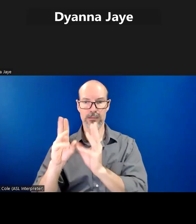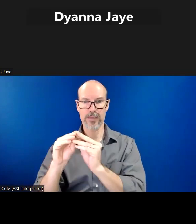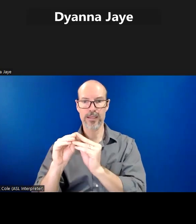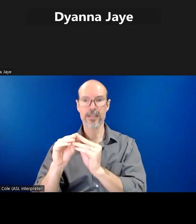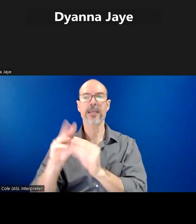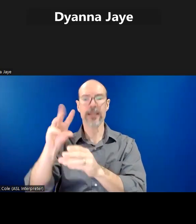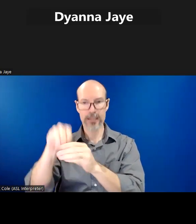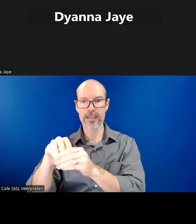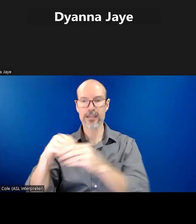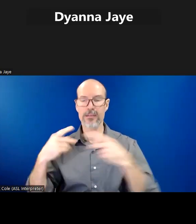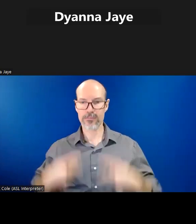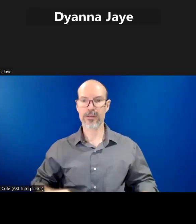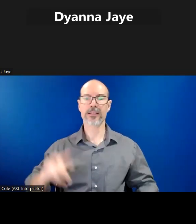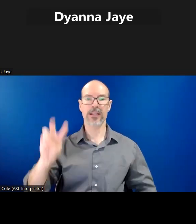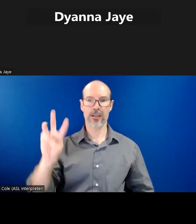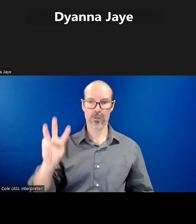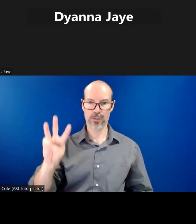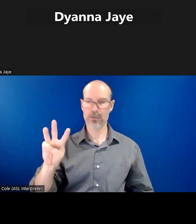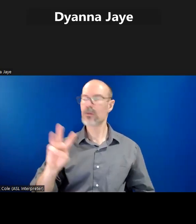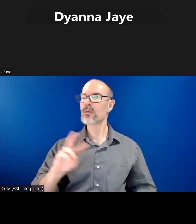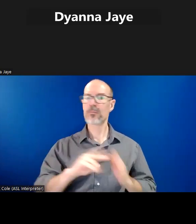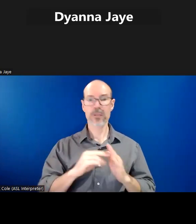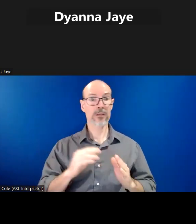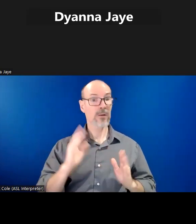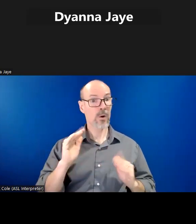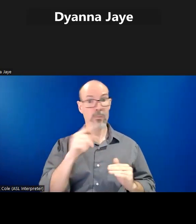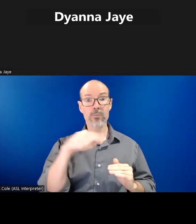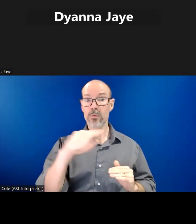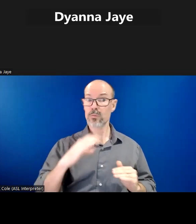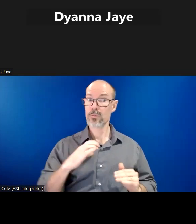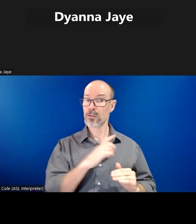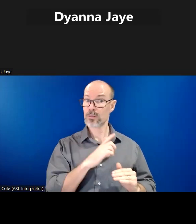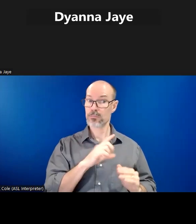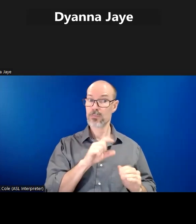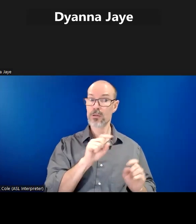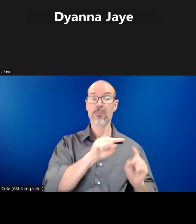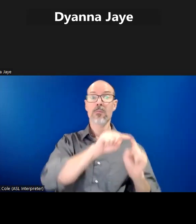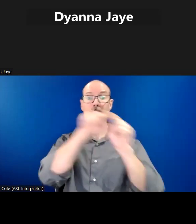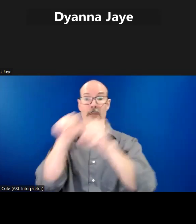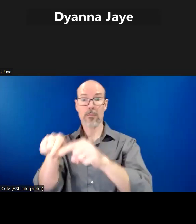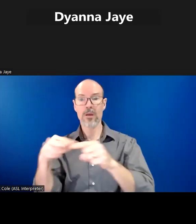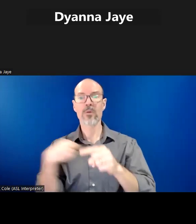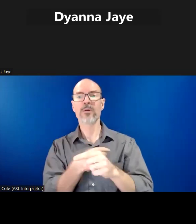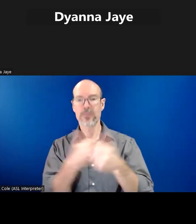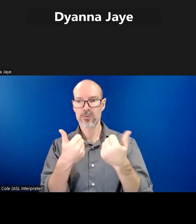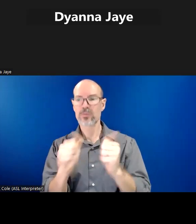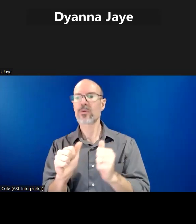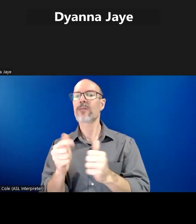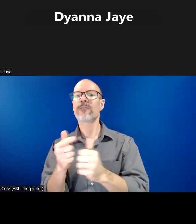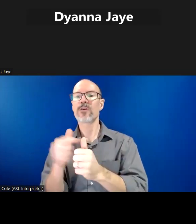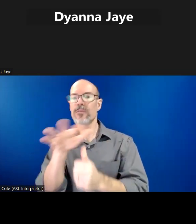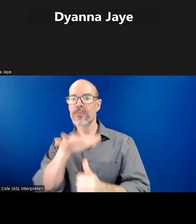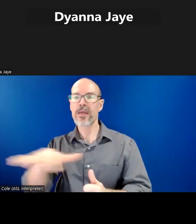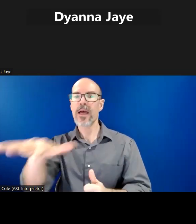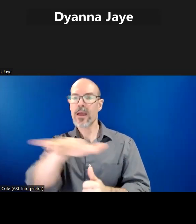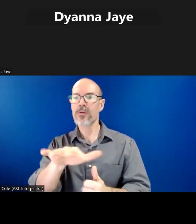in Worcester. So hopefully folks can, the council members can come in person, and we'll try to do outreach in the Worcester area for community members